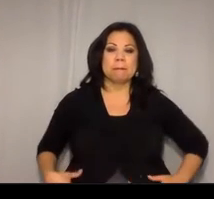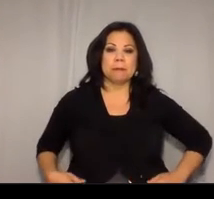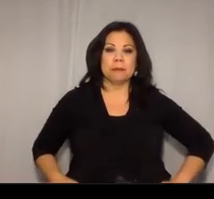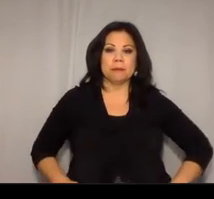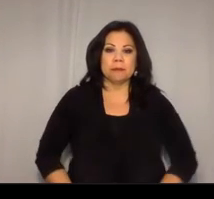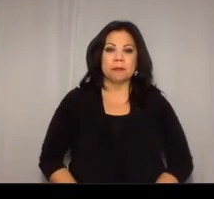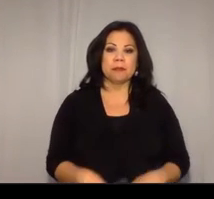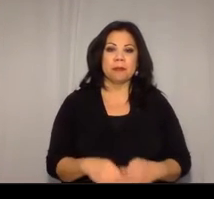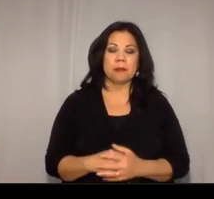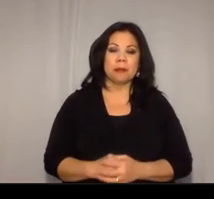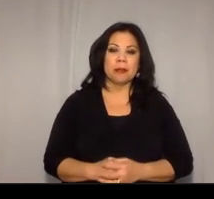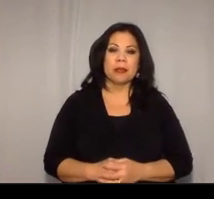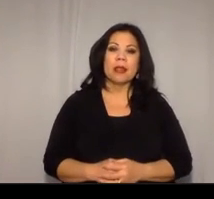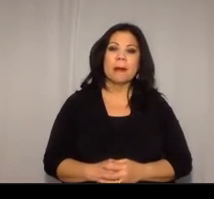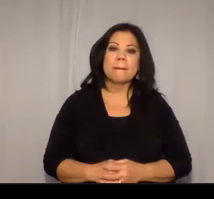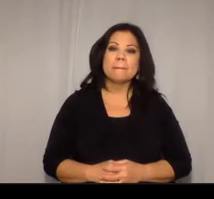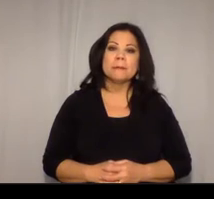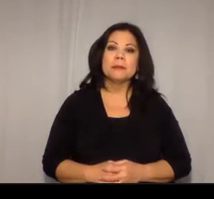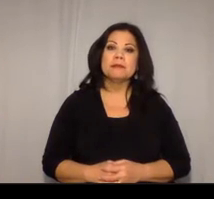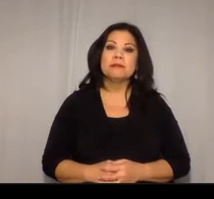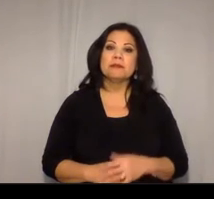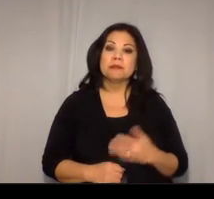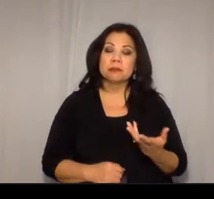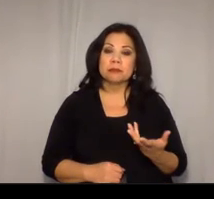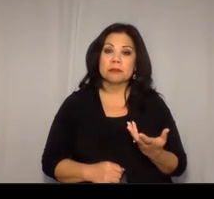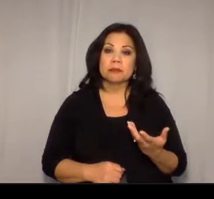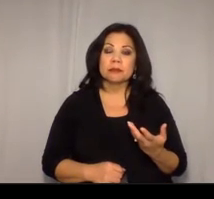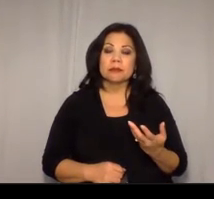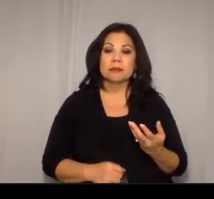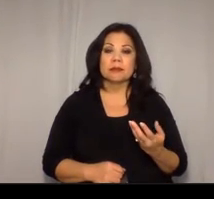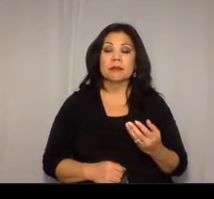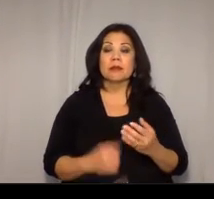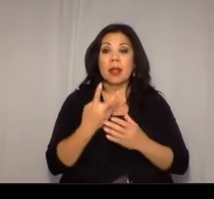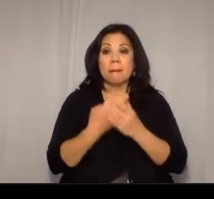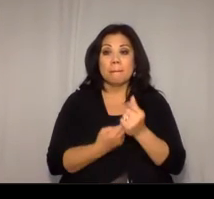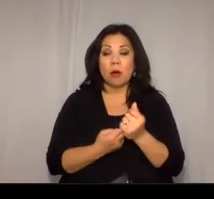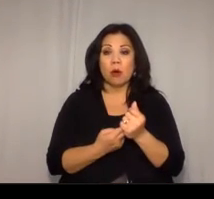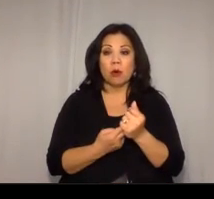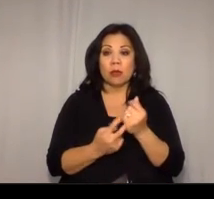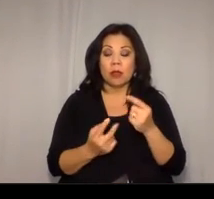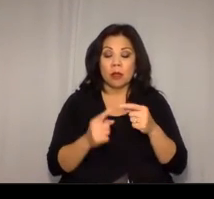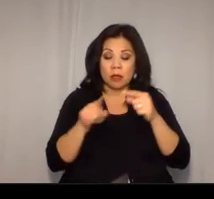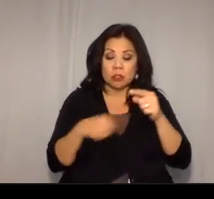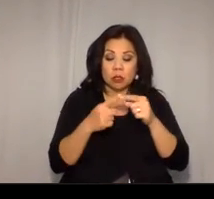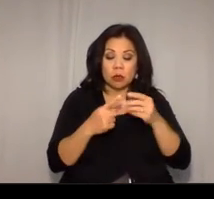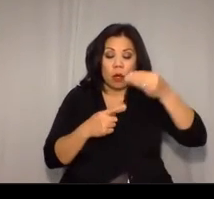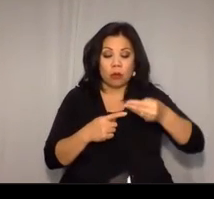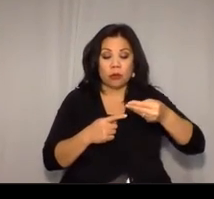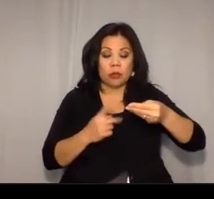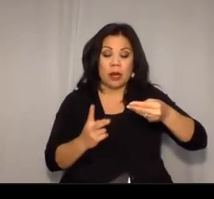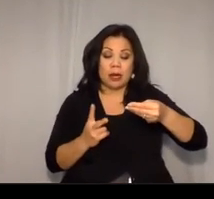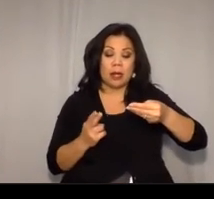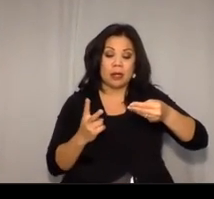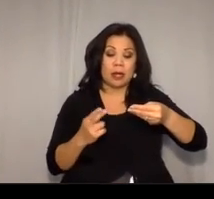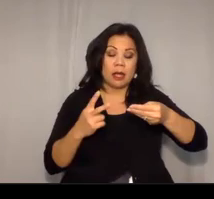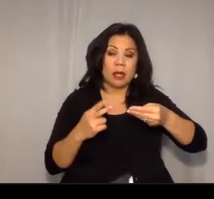and 5. And then I'm going to hold my 2 circles together, and I'm going to just cut my little V's